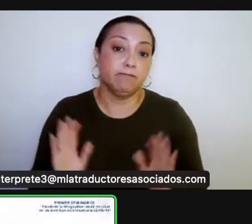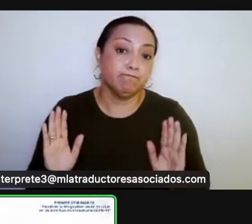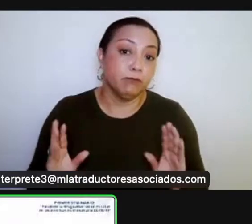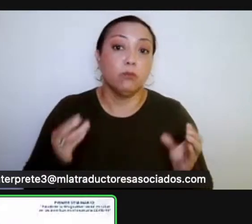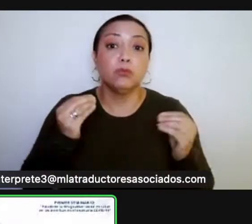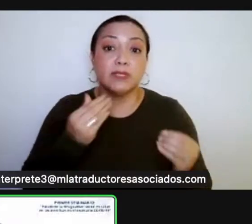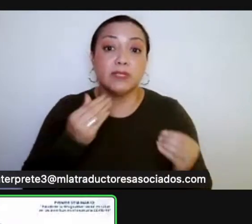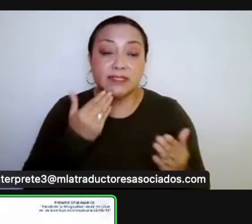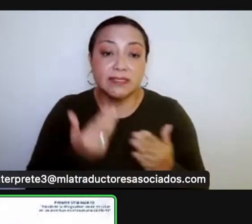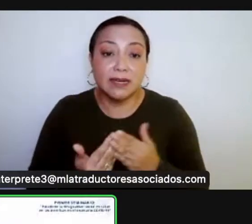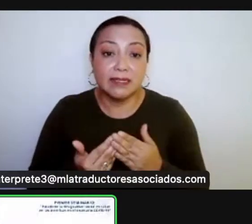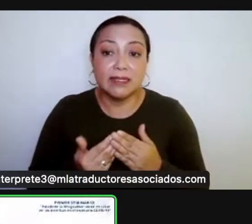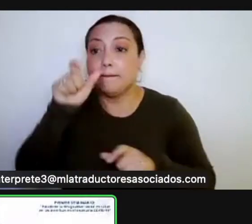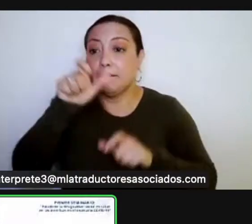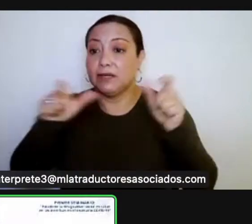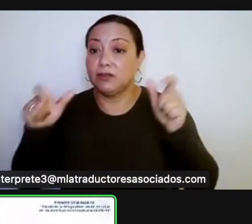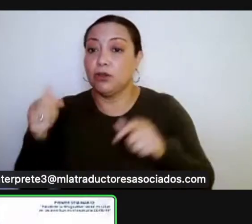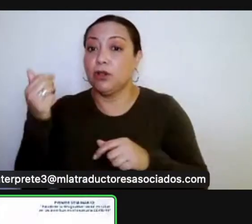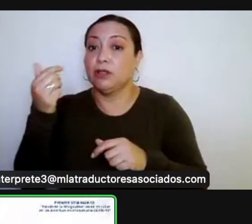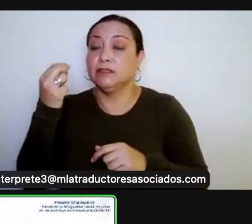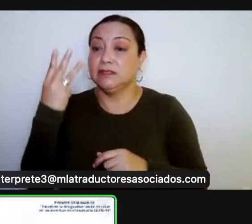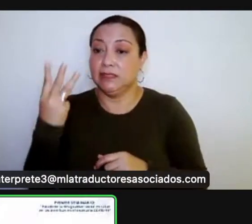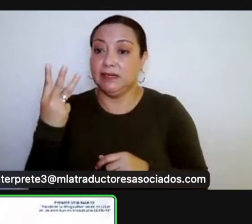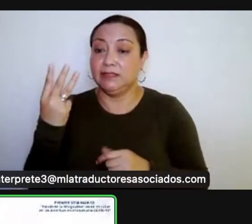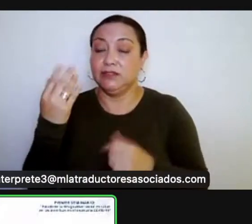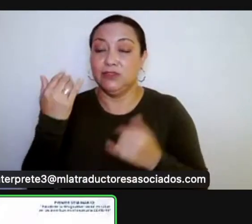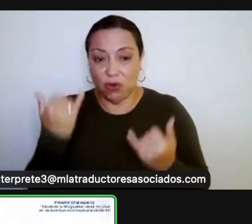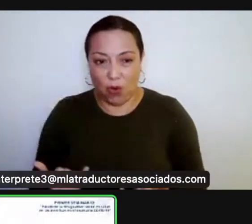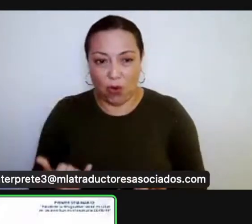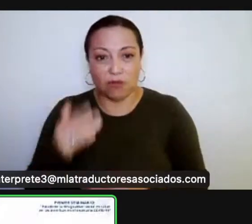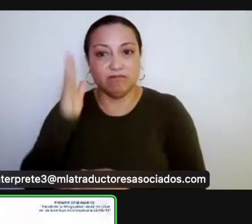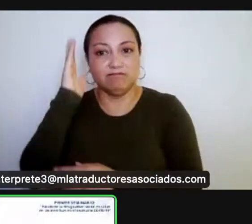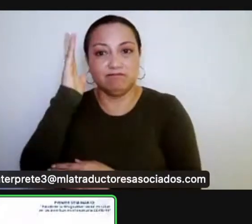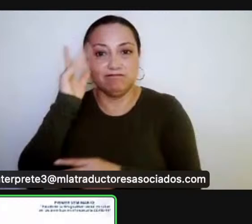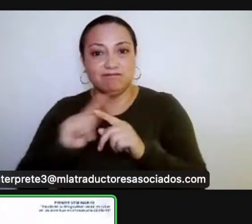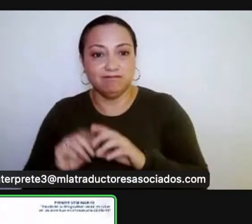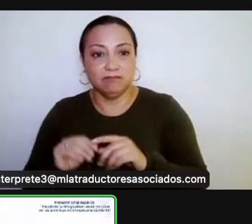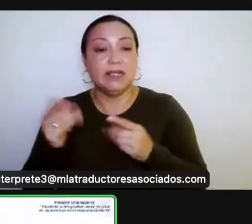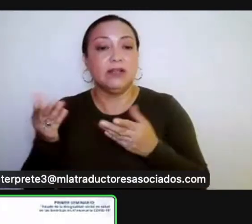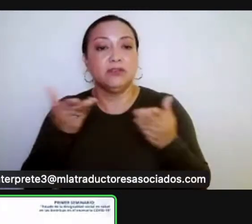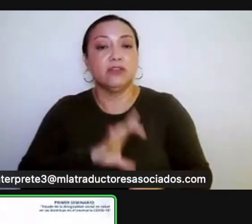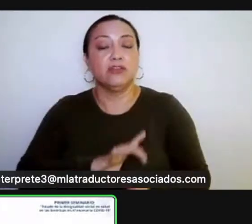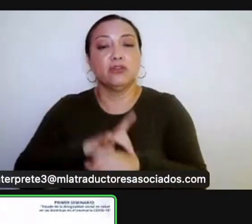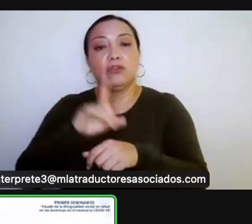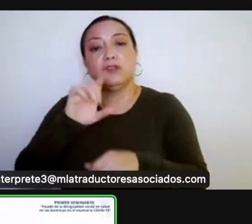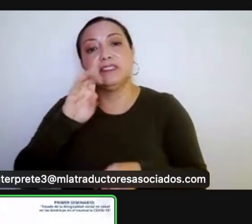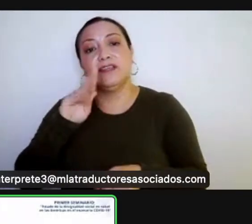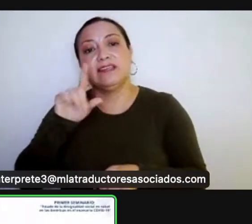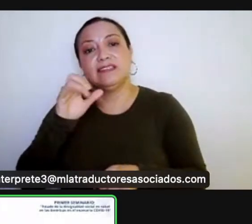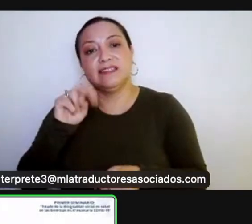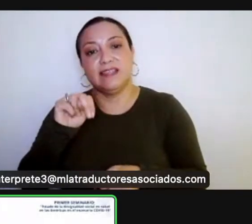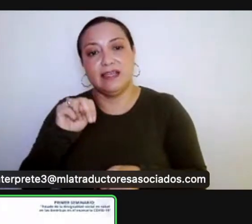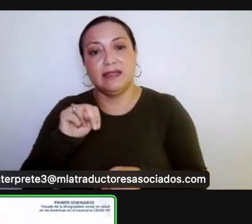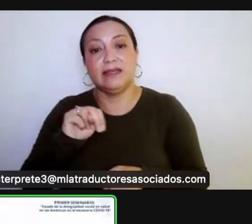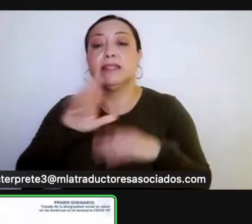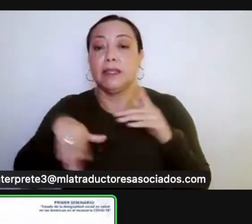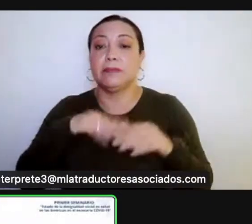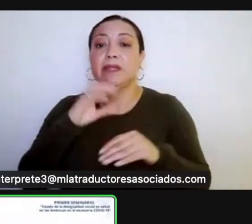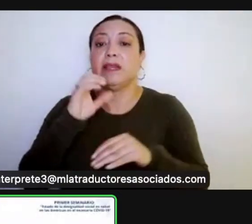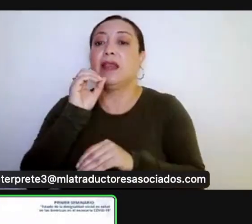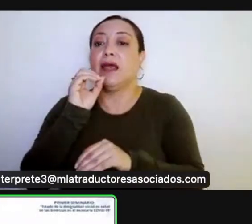Thank you very much to the three panelists and to you, Dr. Sebastian Garcia,